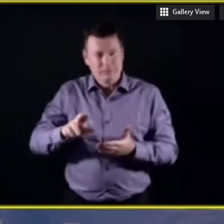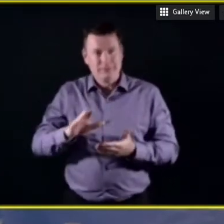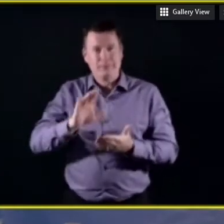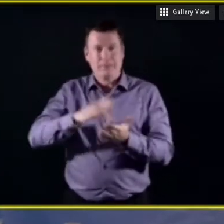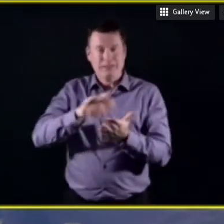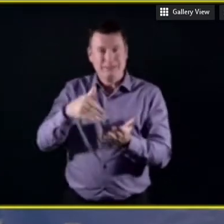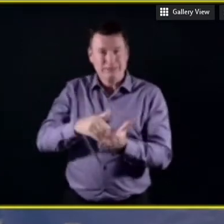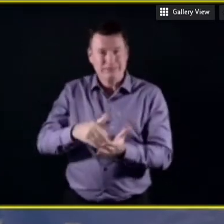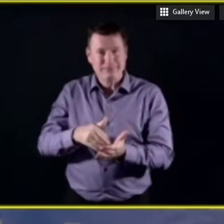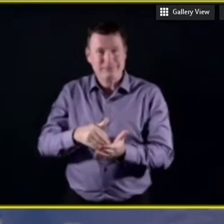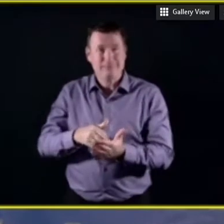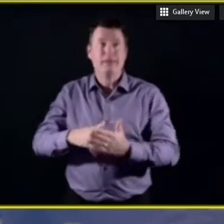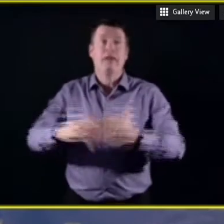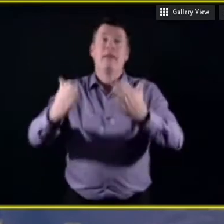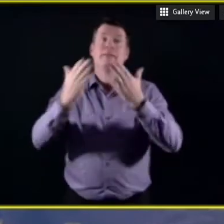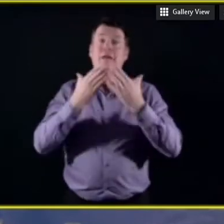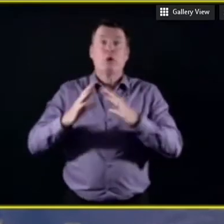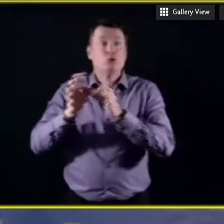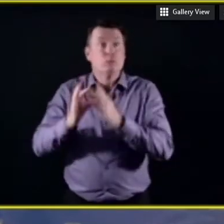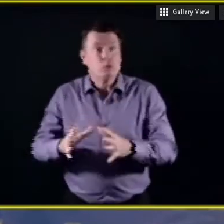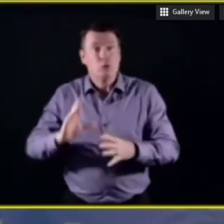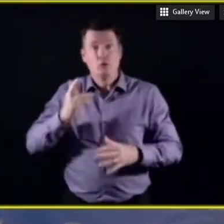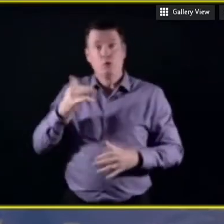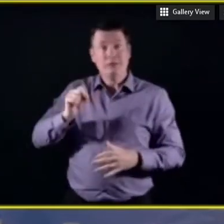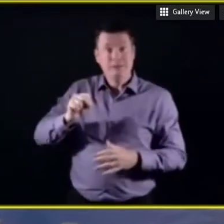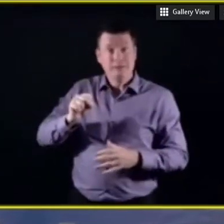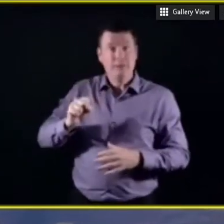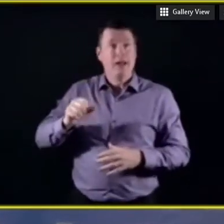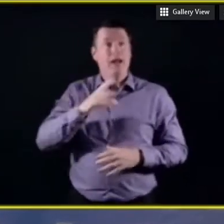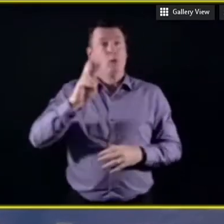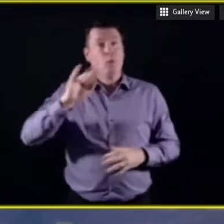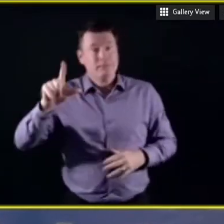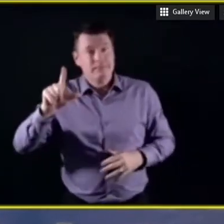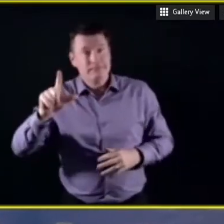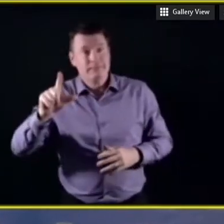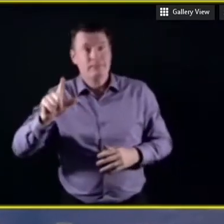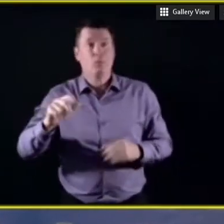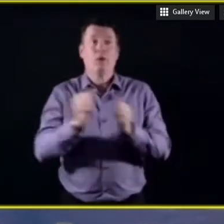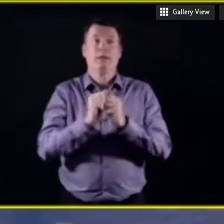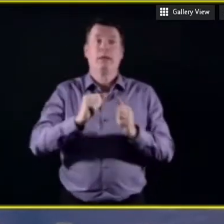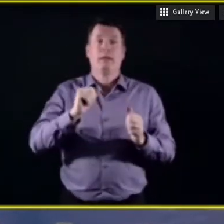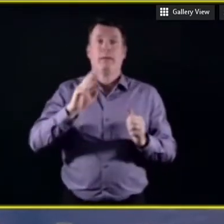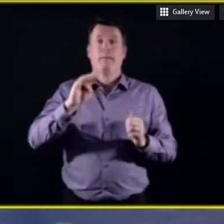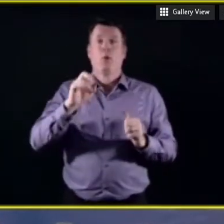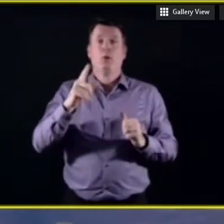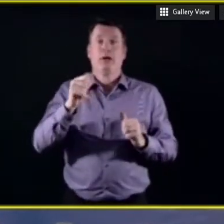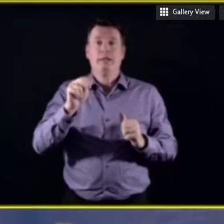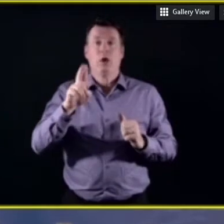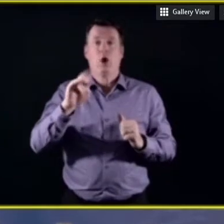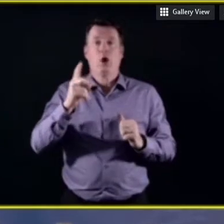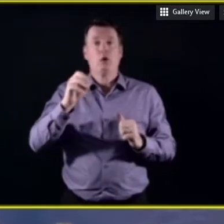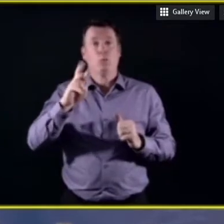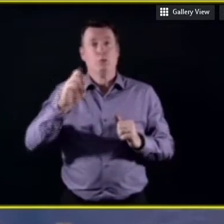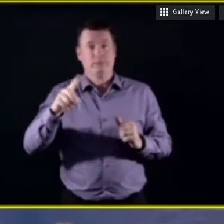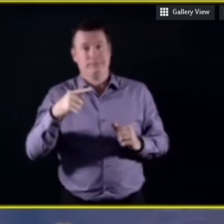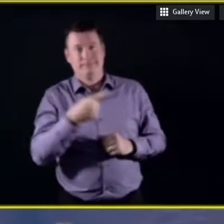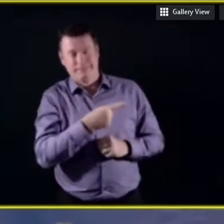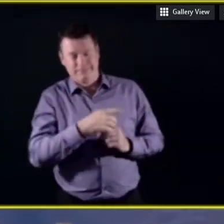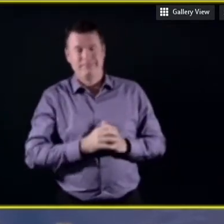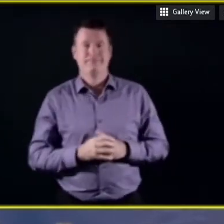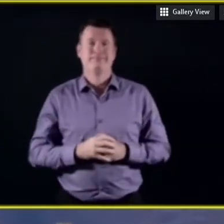ASL interpreters, Chris and Will, along with Morgan Underwood from ASL Interpreter Services. At UR Medicine, our primary